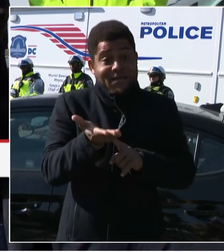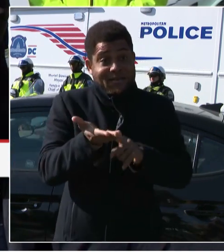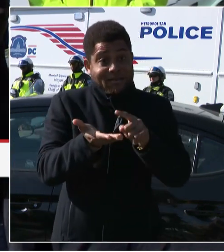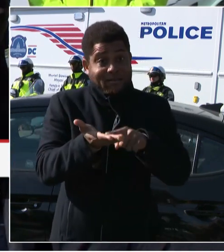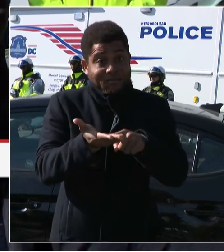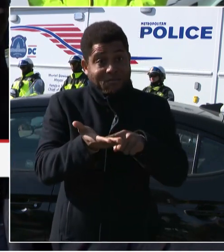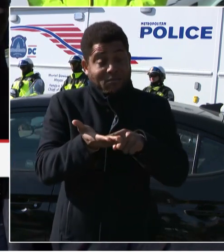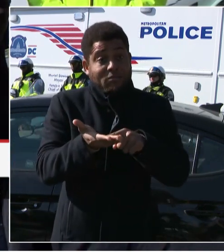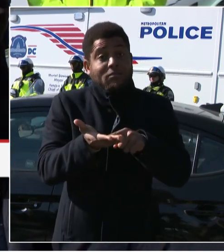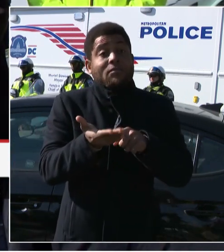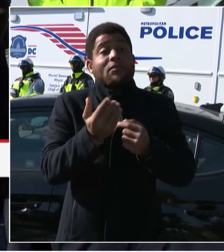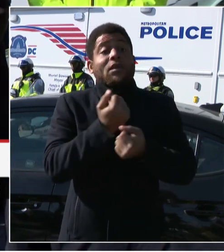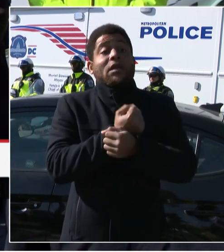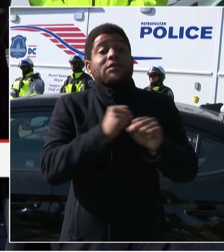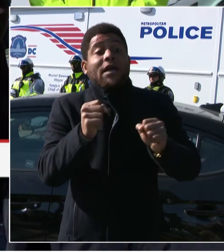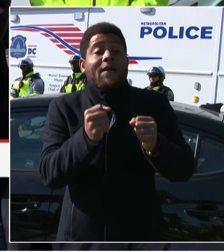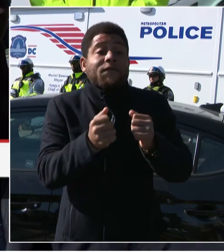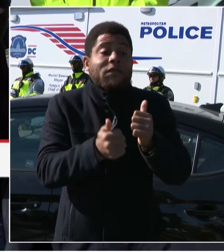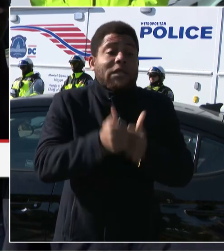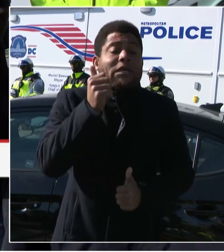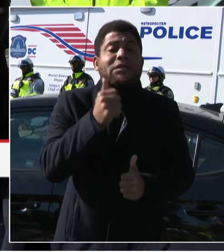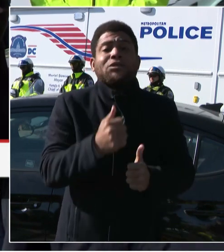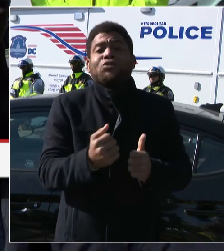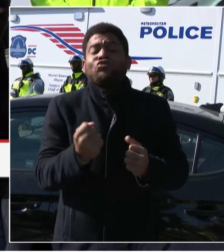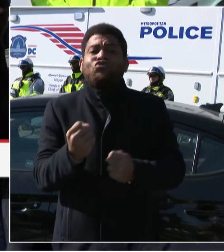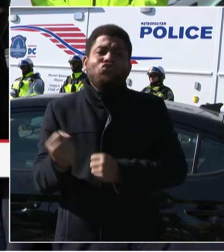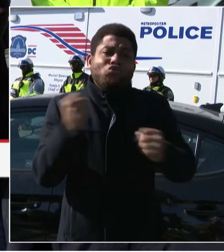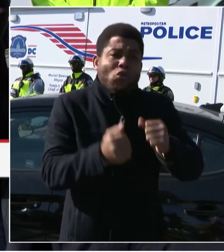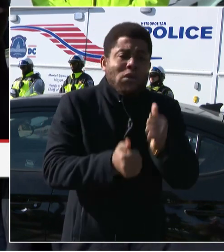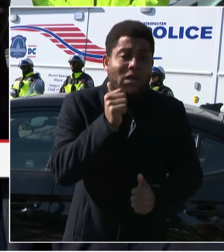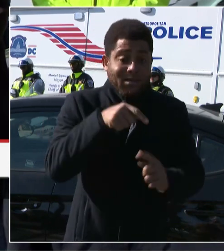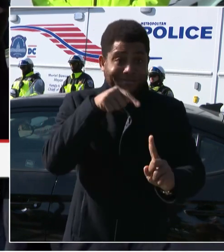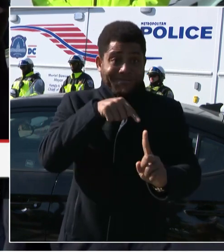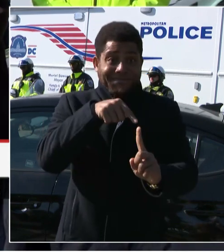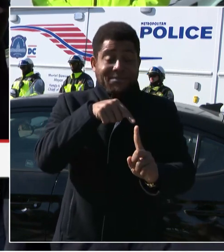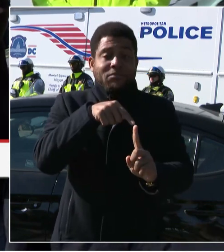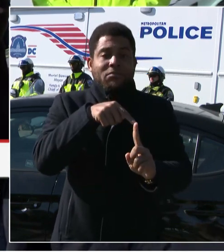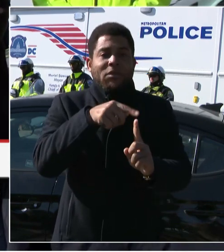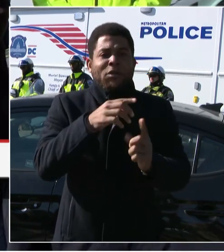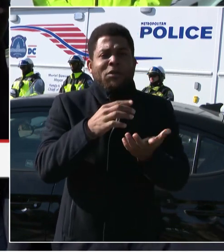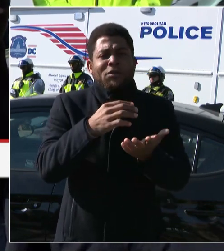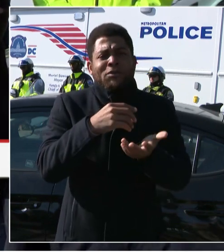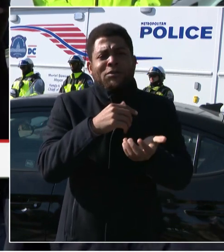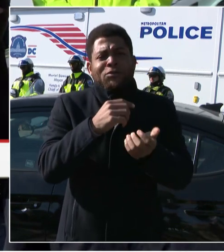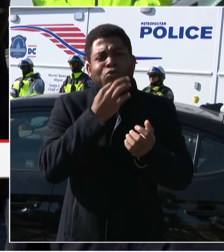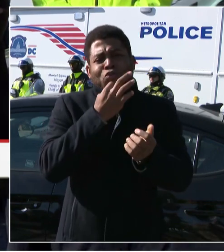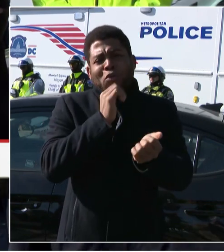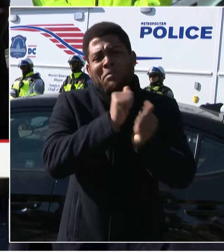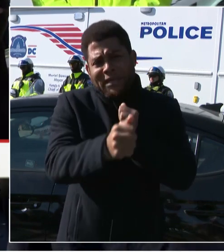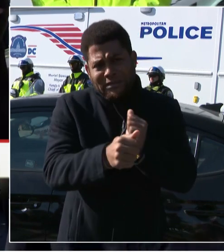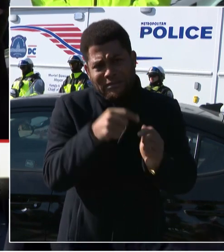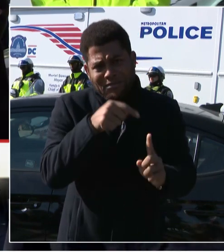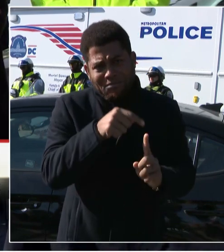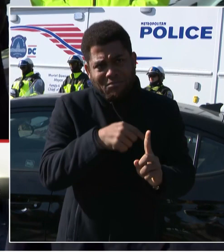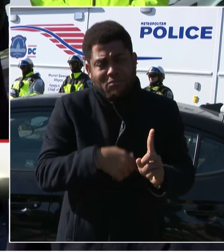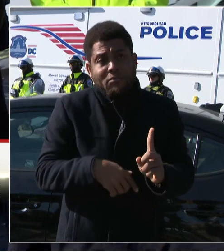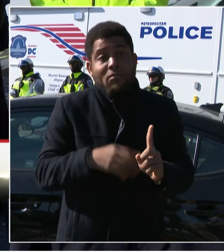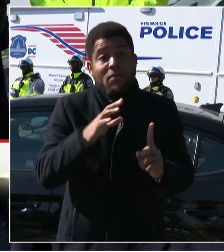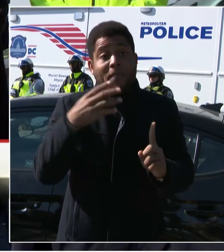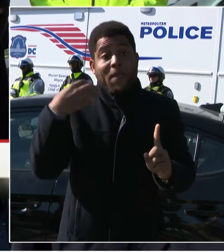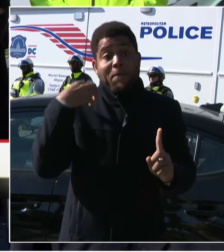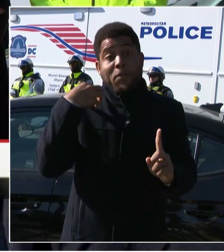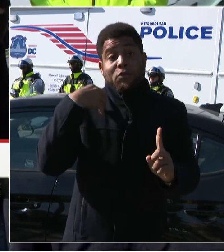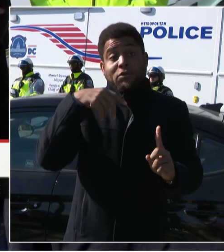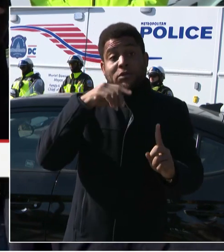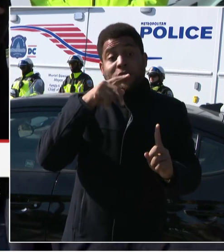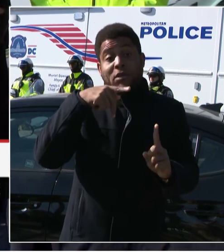that legislation by emergency, and we know that the Brooke Pinto, who chairs the committee, has been committed